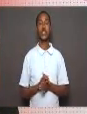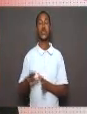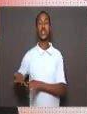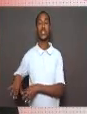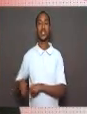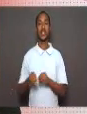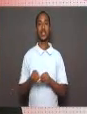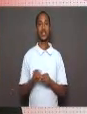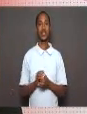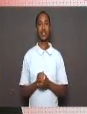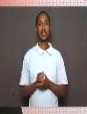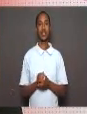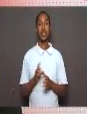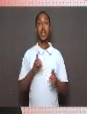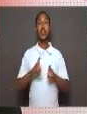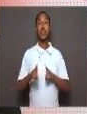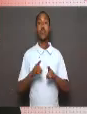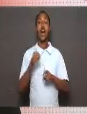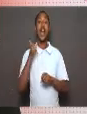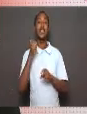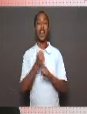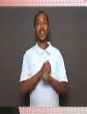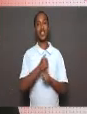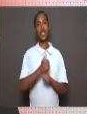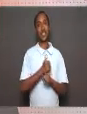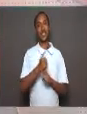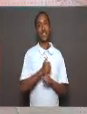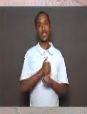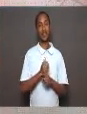Students, let us do another activity.